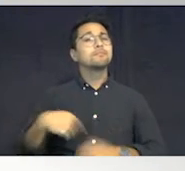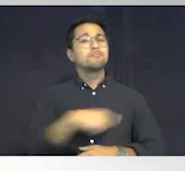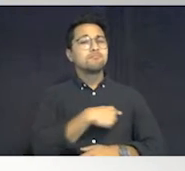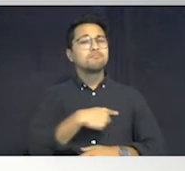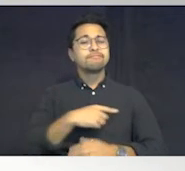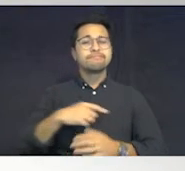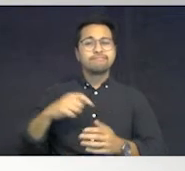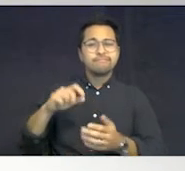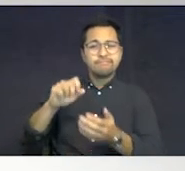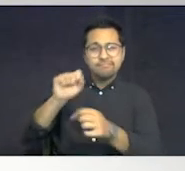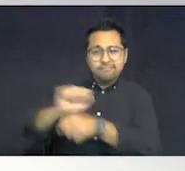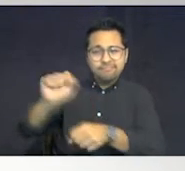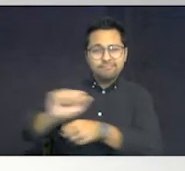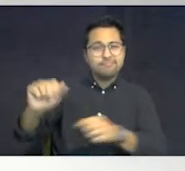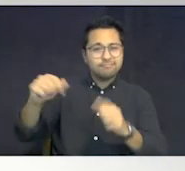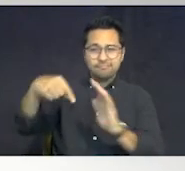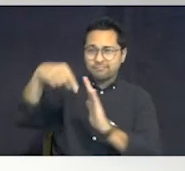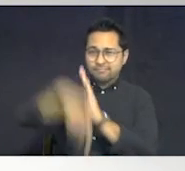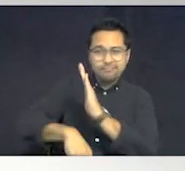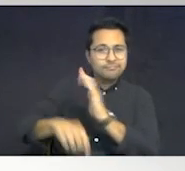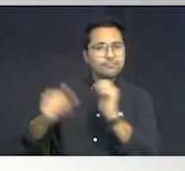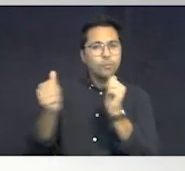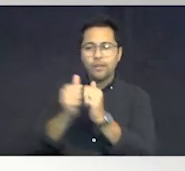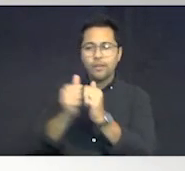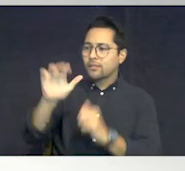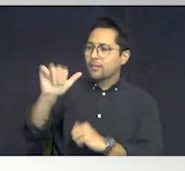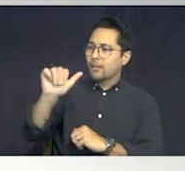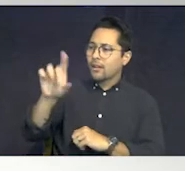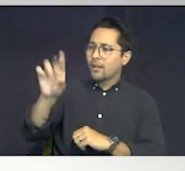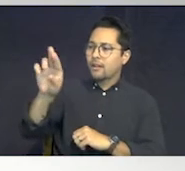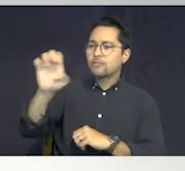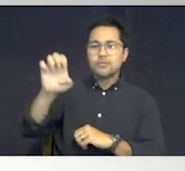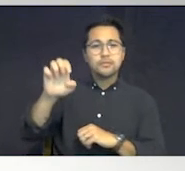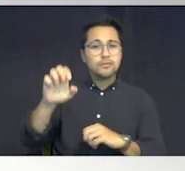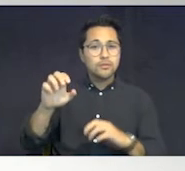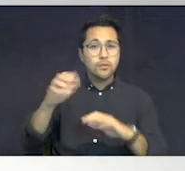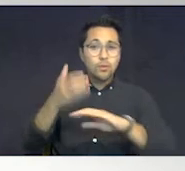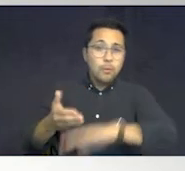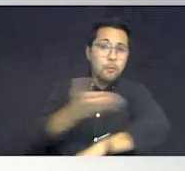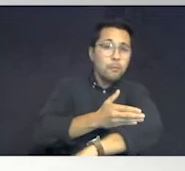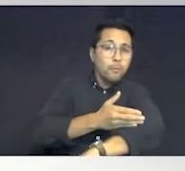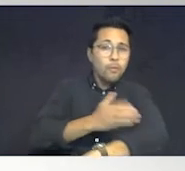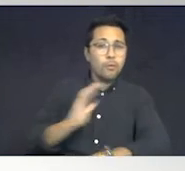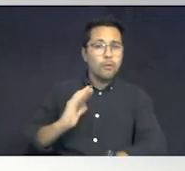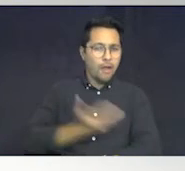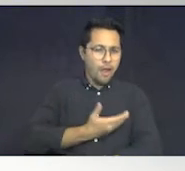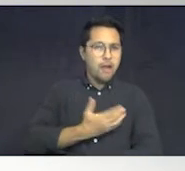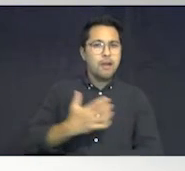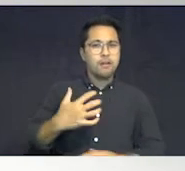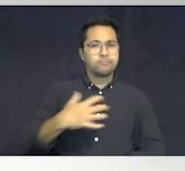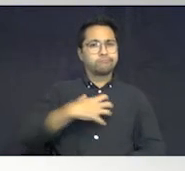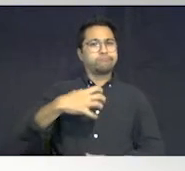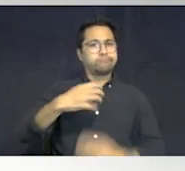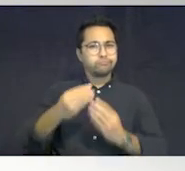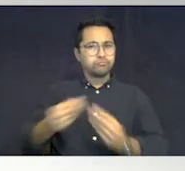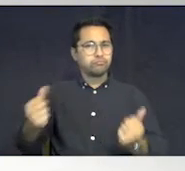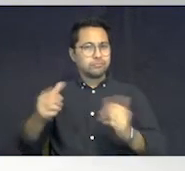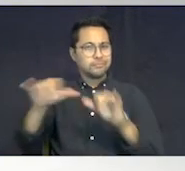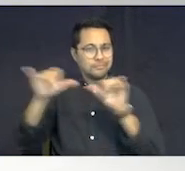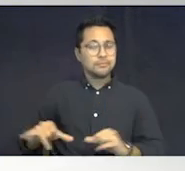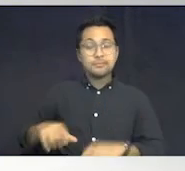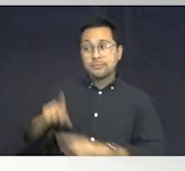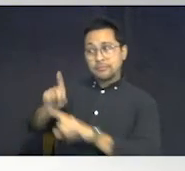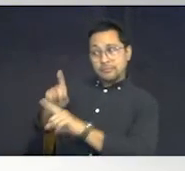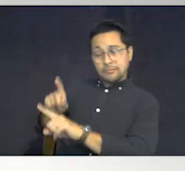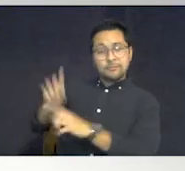extensively with CADRE to improve and evaluate our dispute resolution system in Florida. What you see here is a framework that's